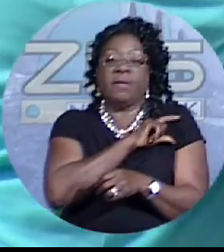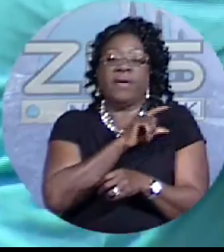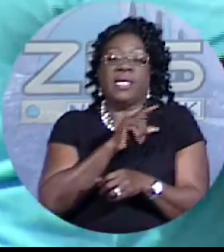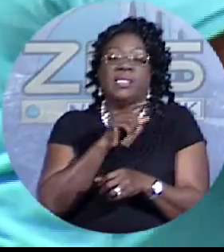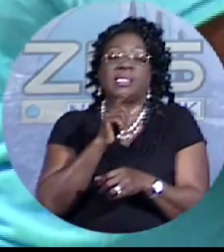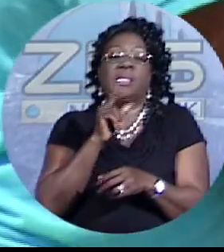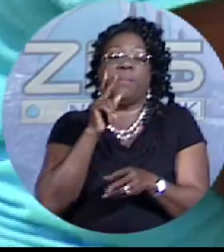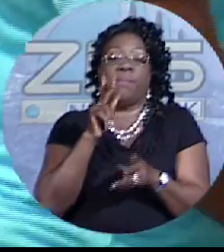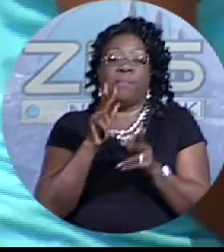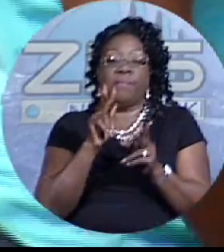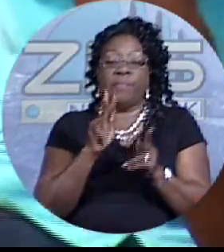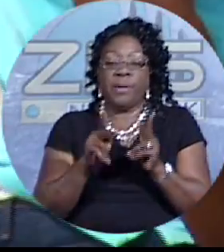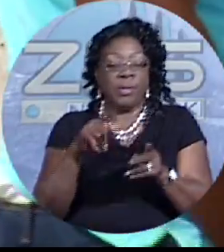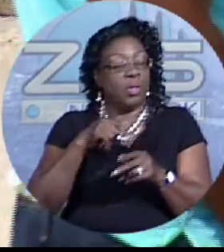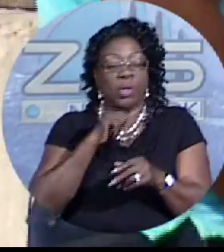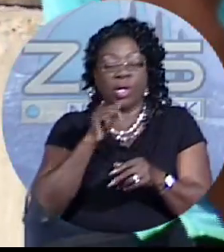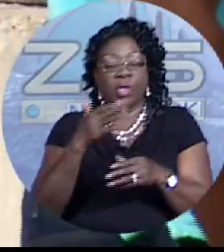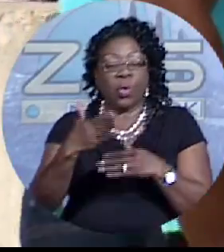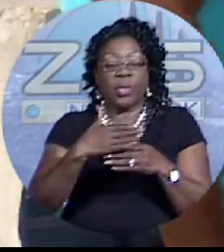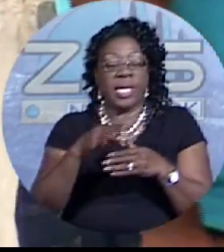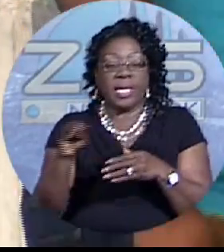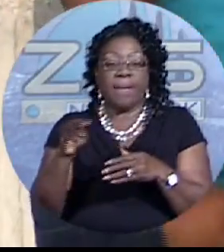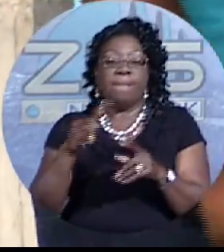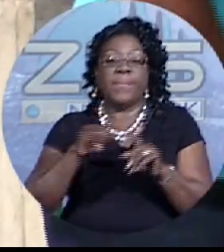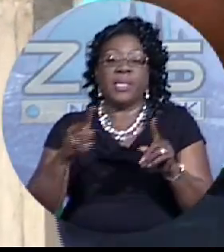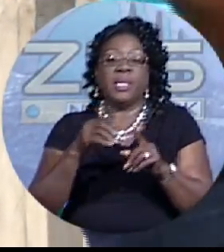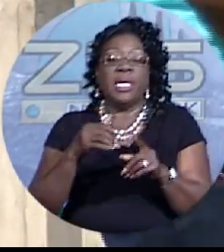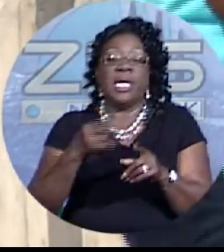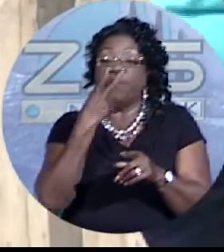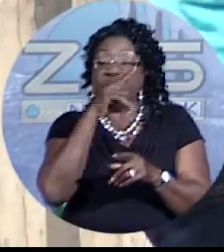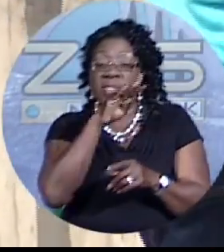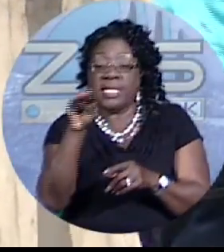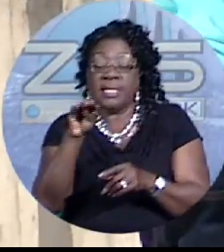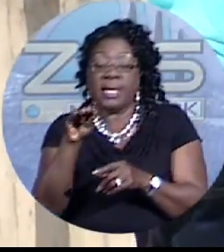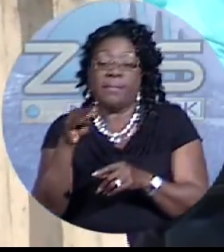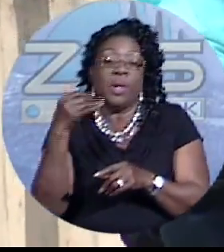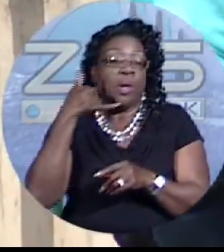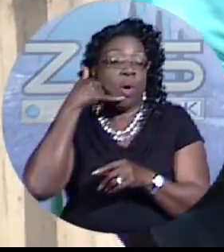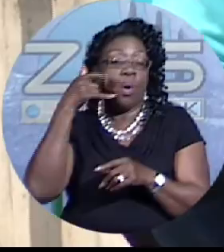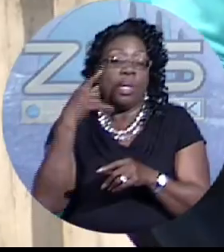not to approach them. Instead, contact them immediately with any information